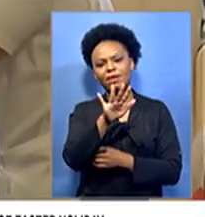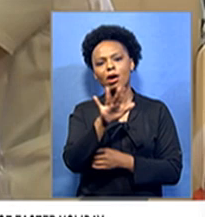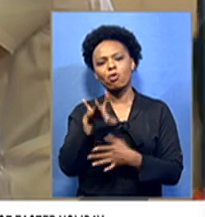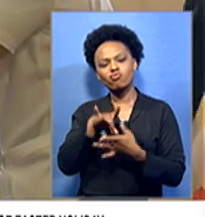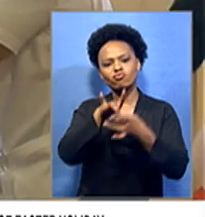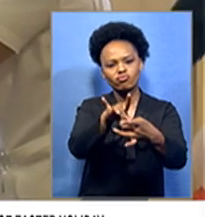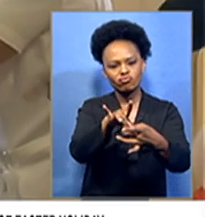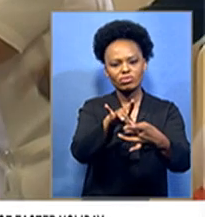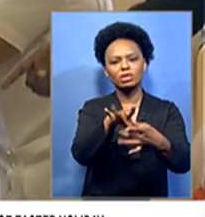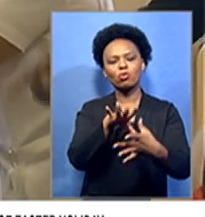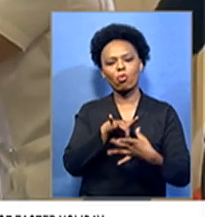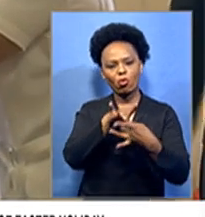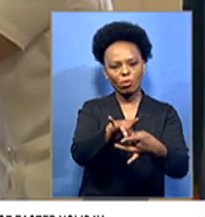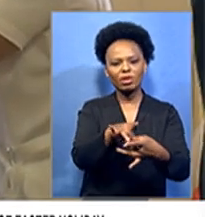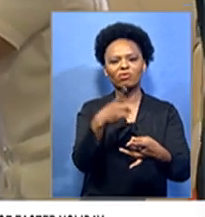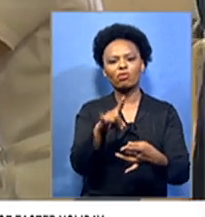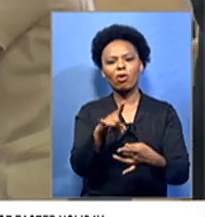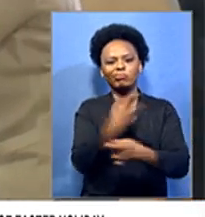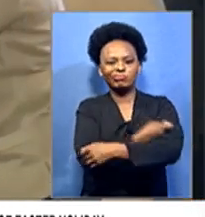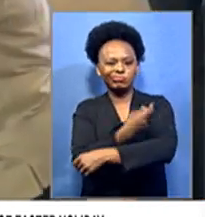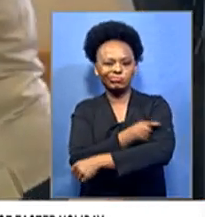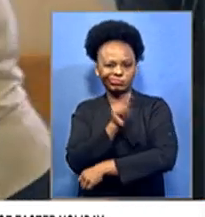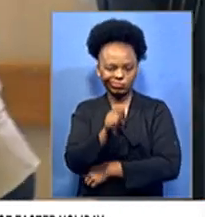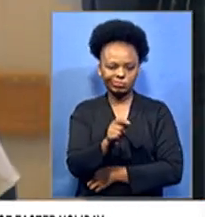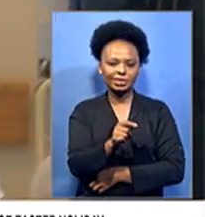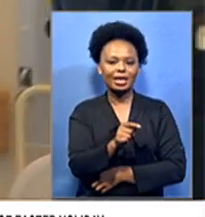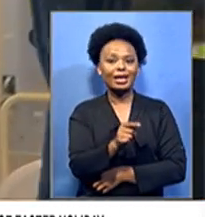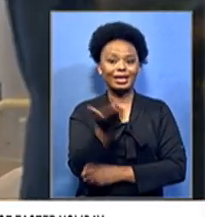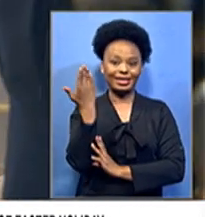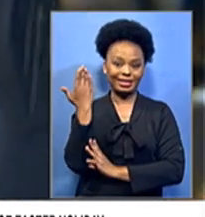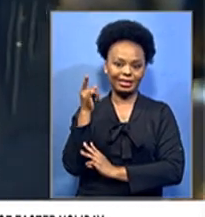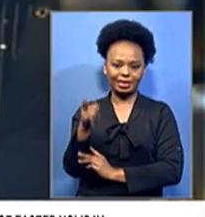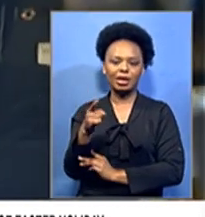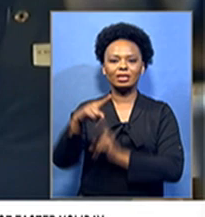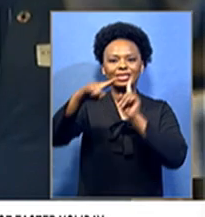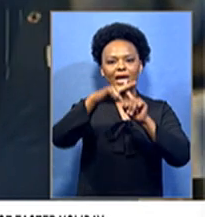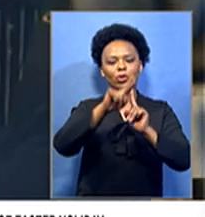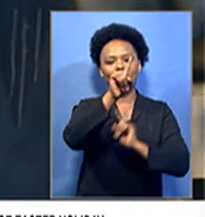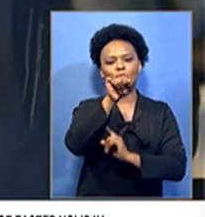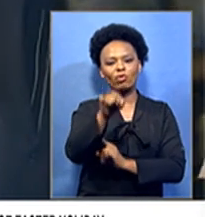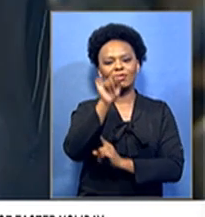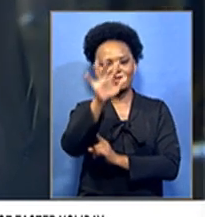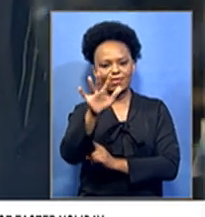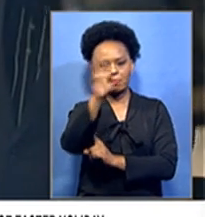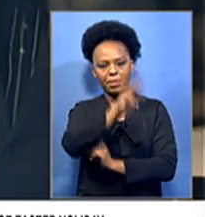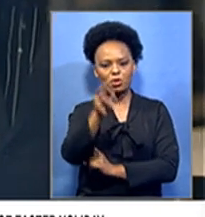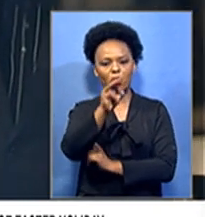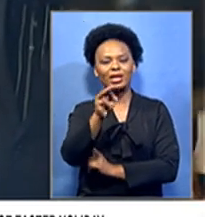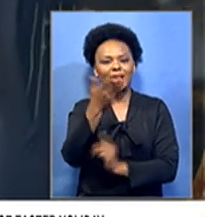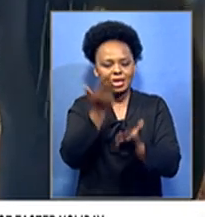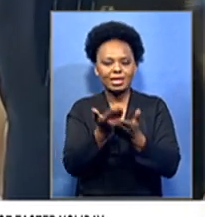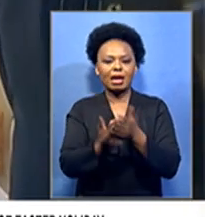immediate administration at the time. That is when the target of 1.5 million quickly was going to actually